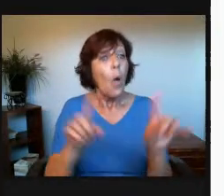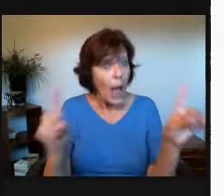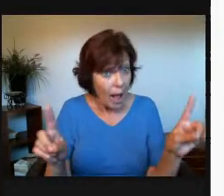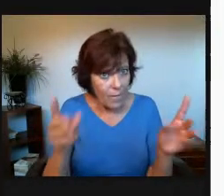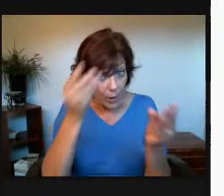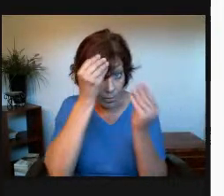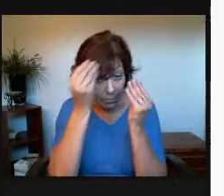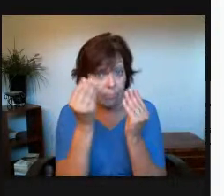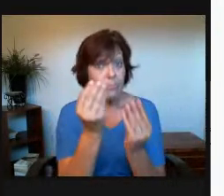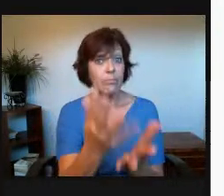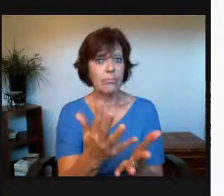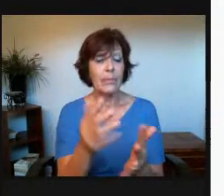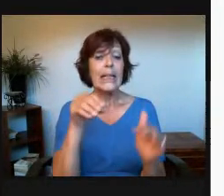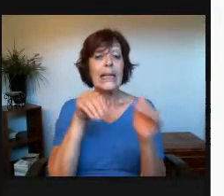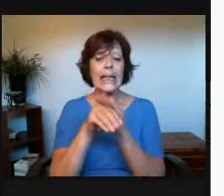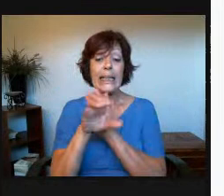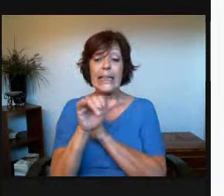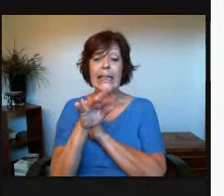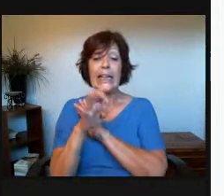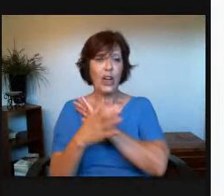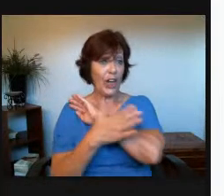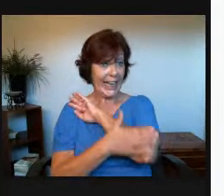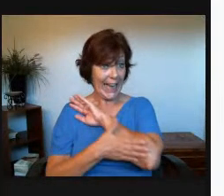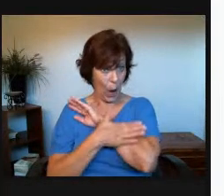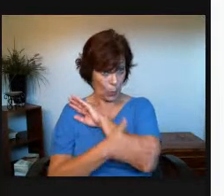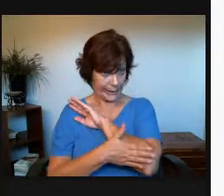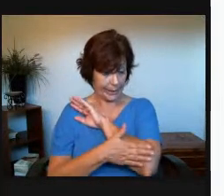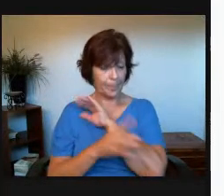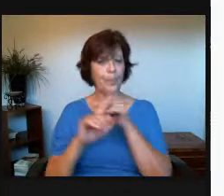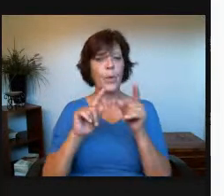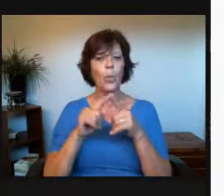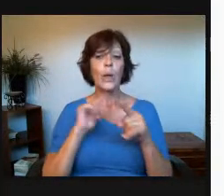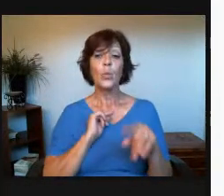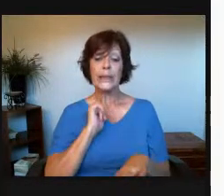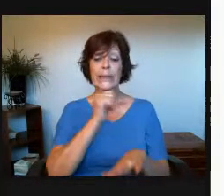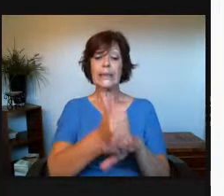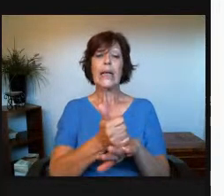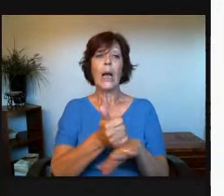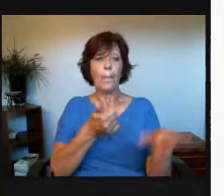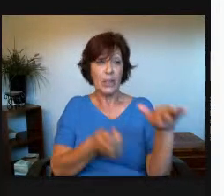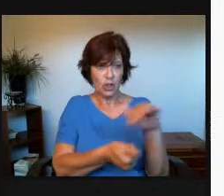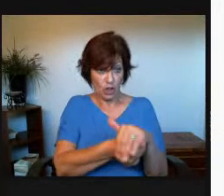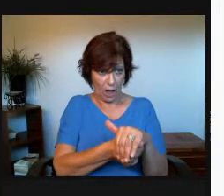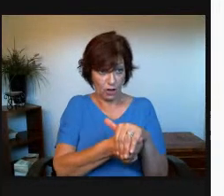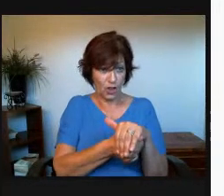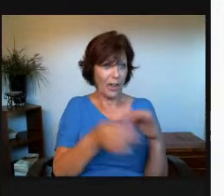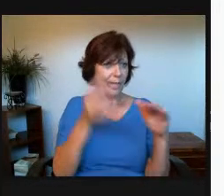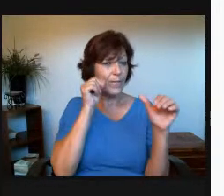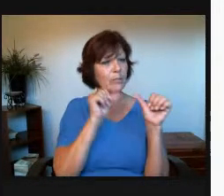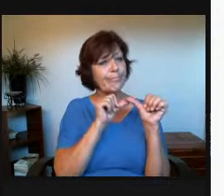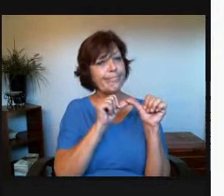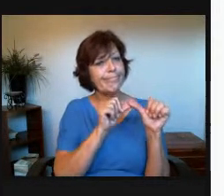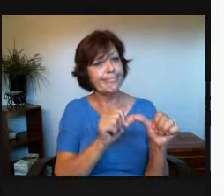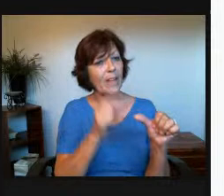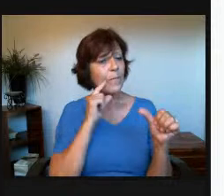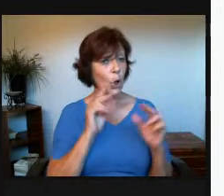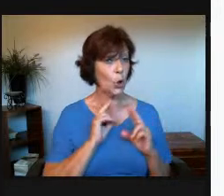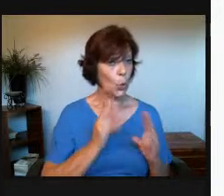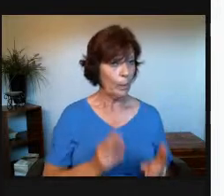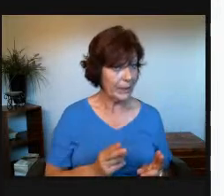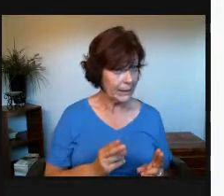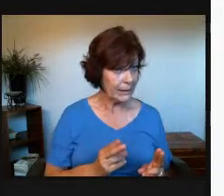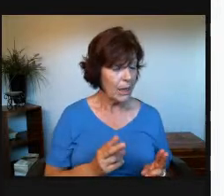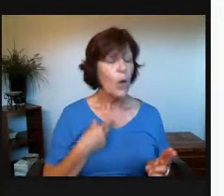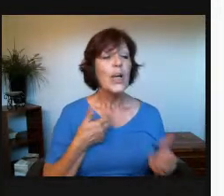know that in Erie County, when we set up a shelter for any length of time for humans, we also try